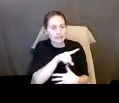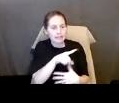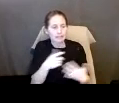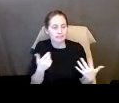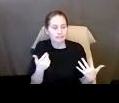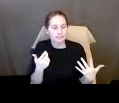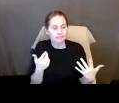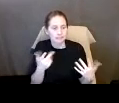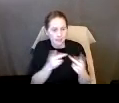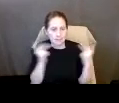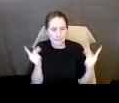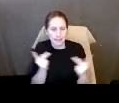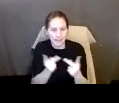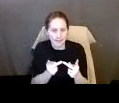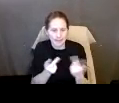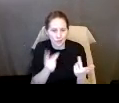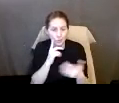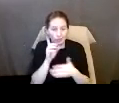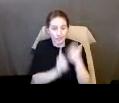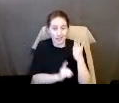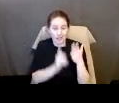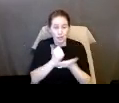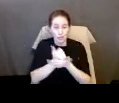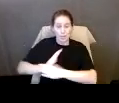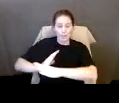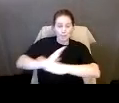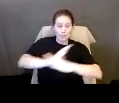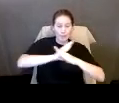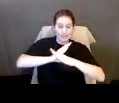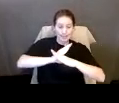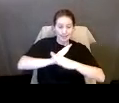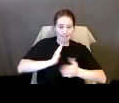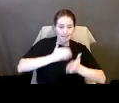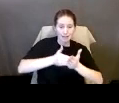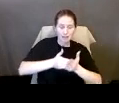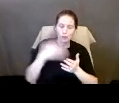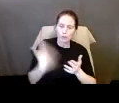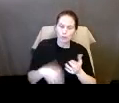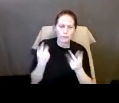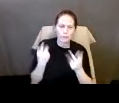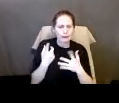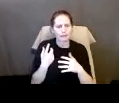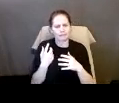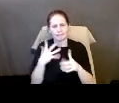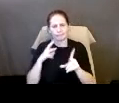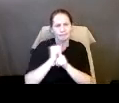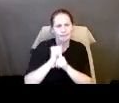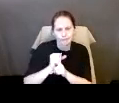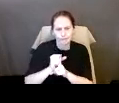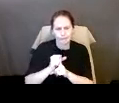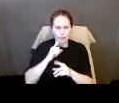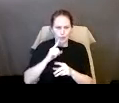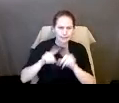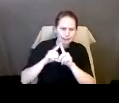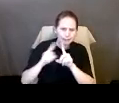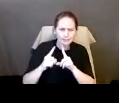These places were basically designed to protect against a significant number of invaders or a significant invasion effort